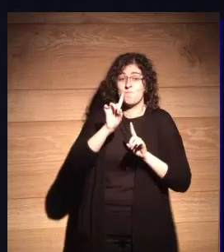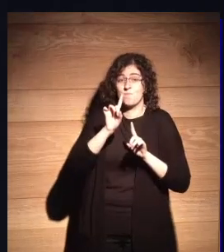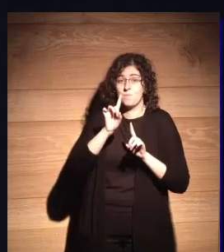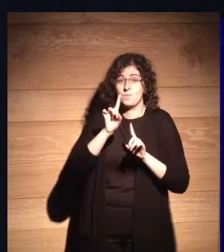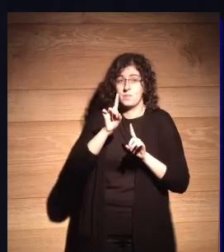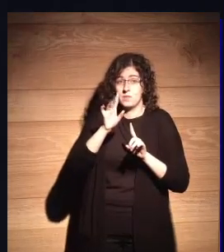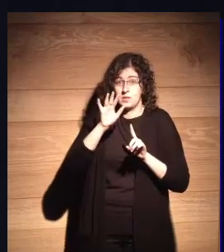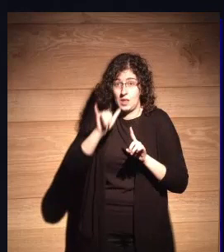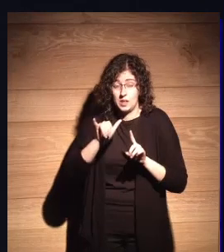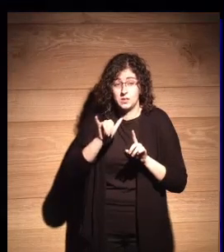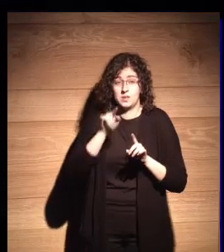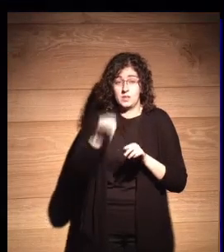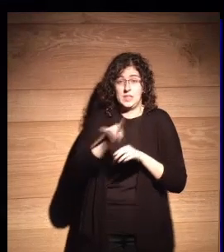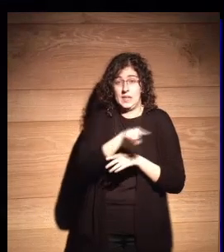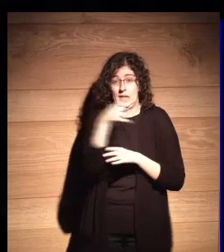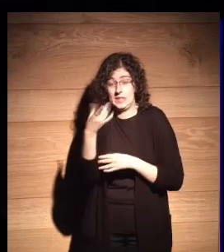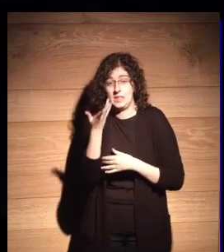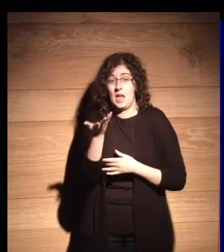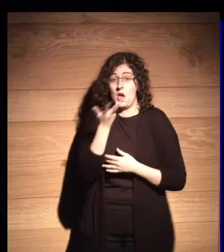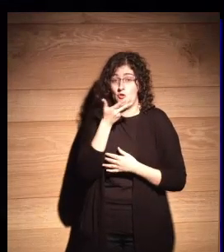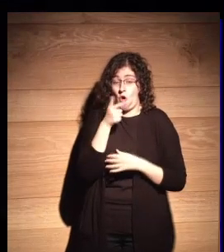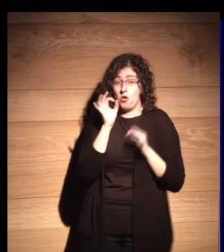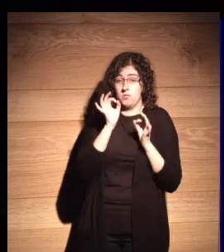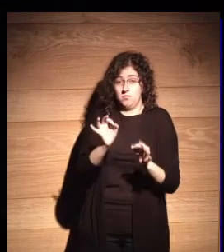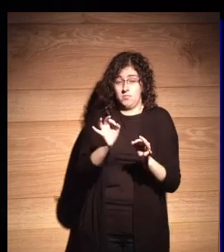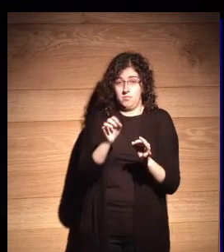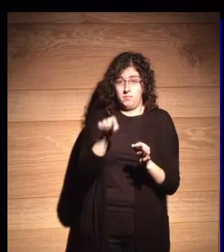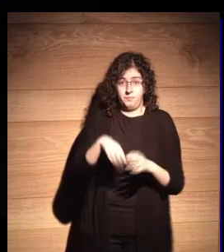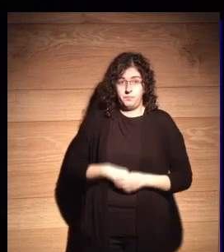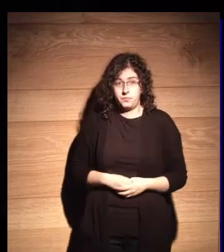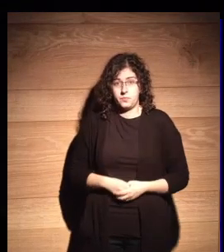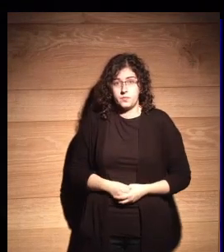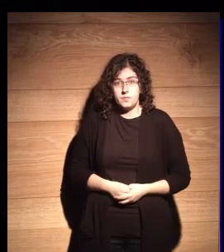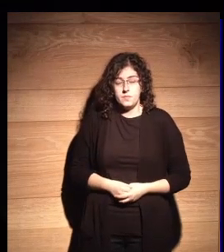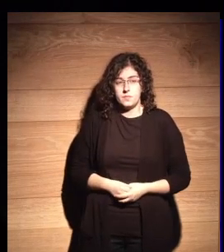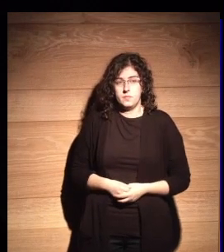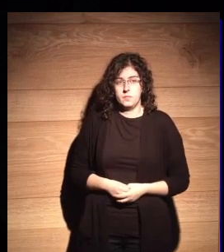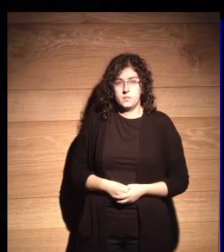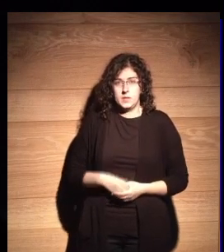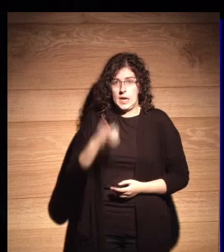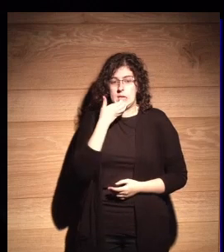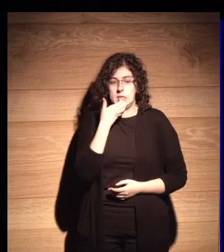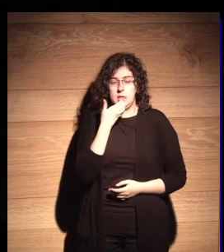solve, which is color. And if there's a beautiful picture, but